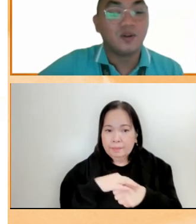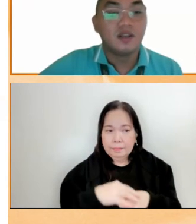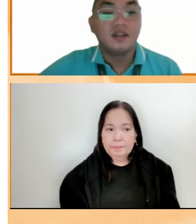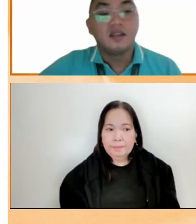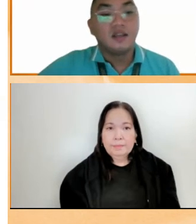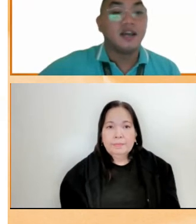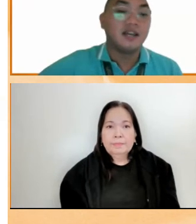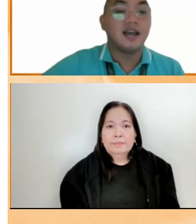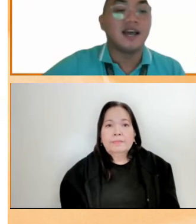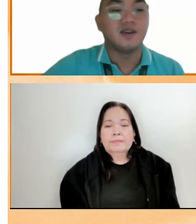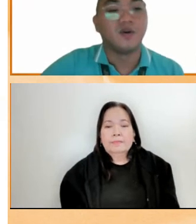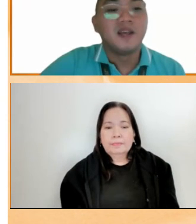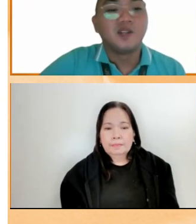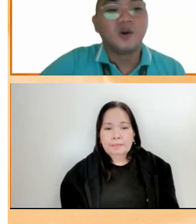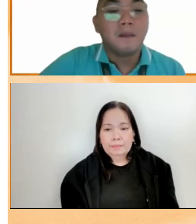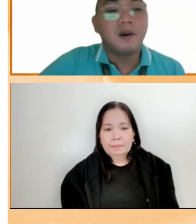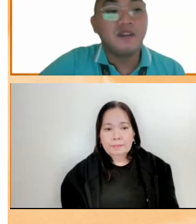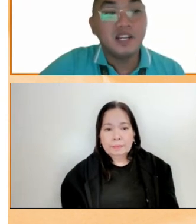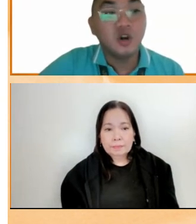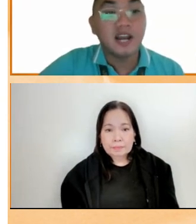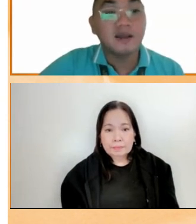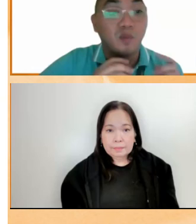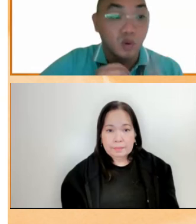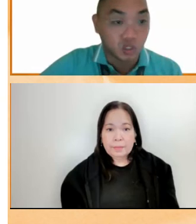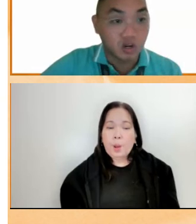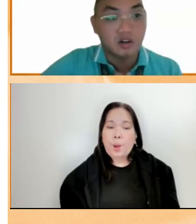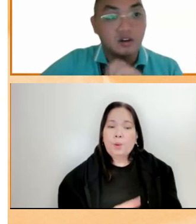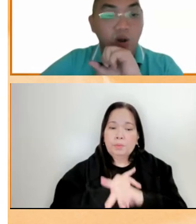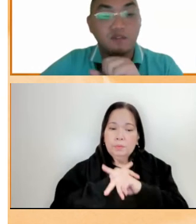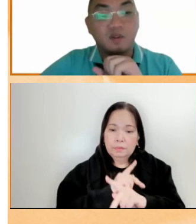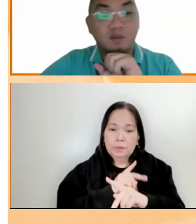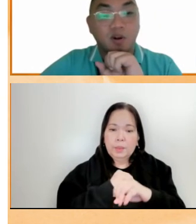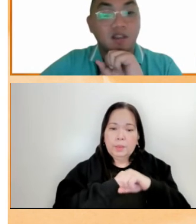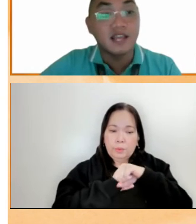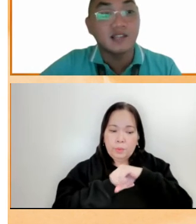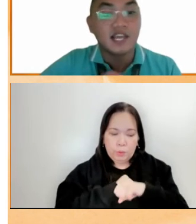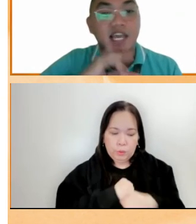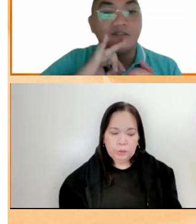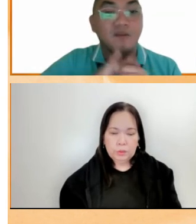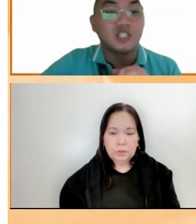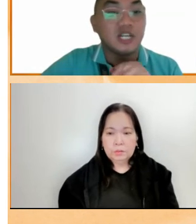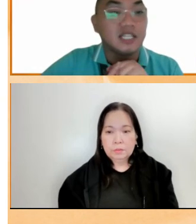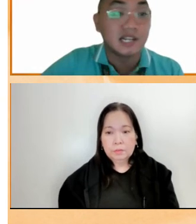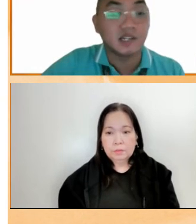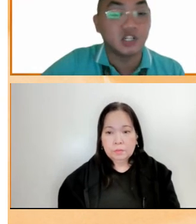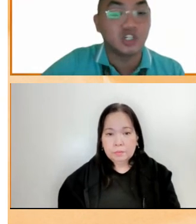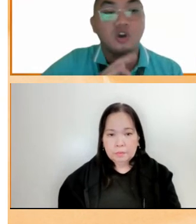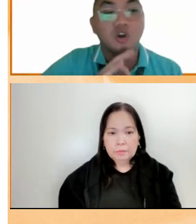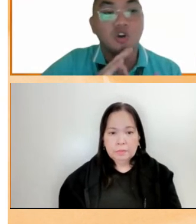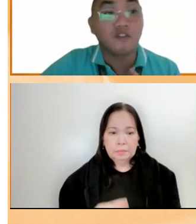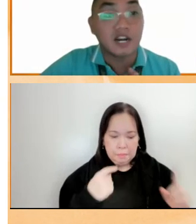So ayun na nga, no? So prevention and promotion, one of the most important things, information and